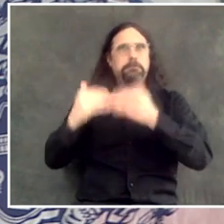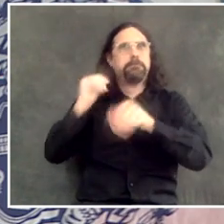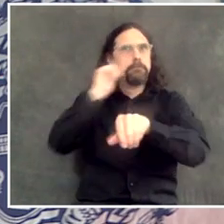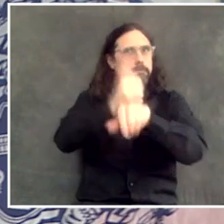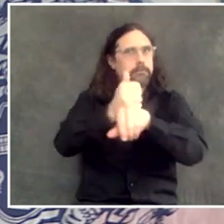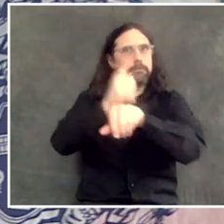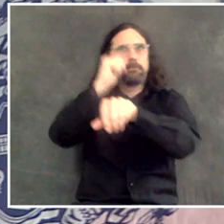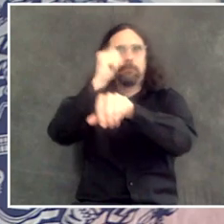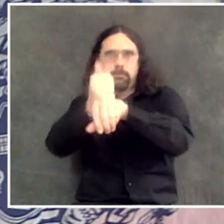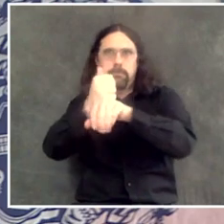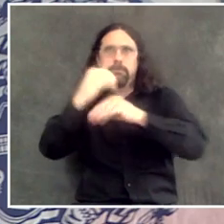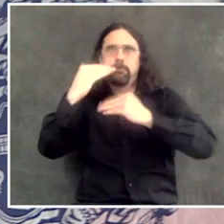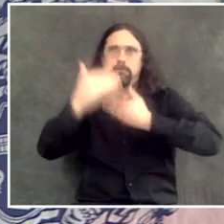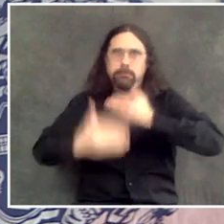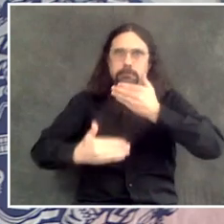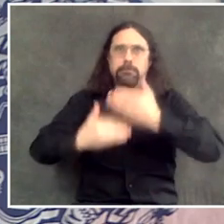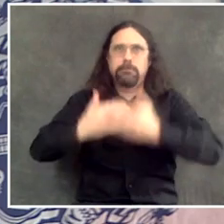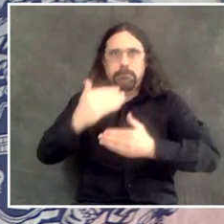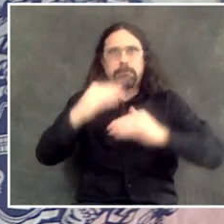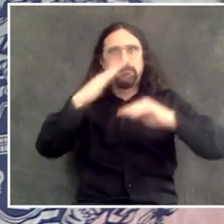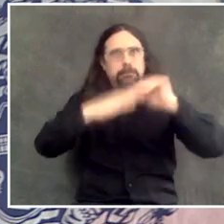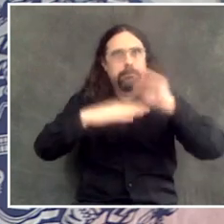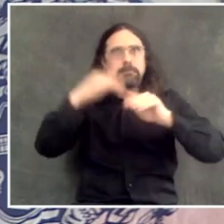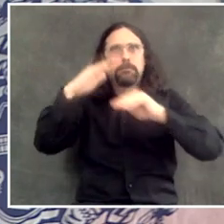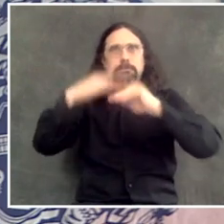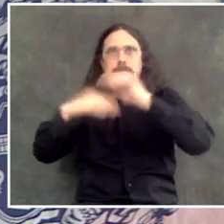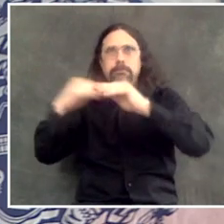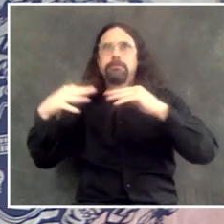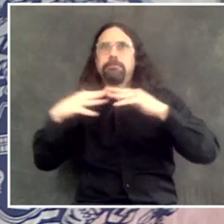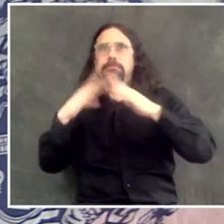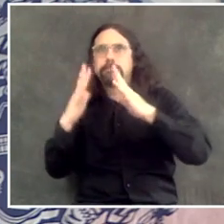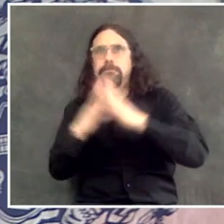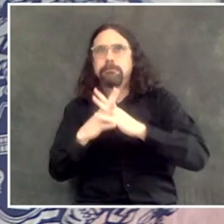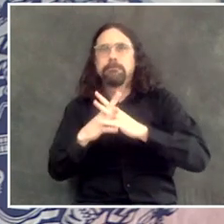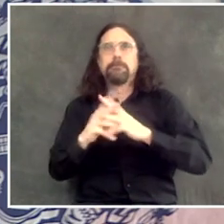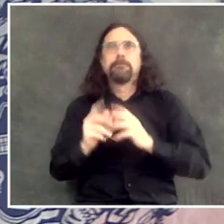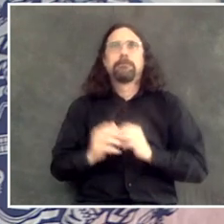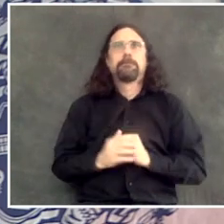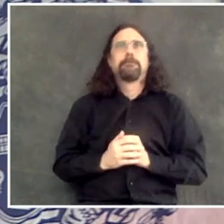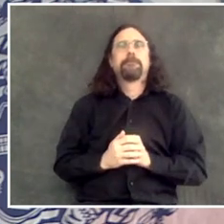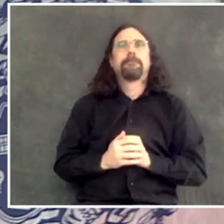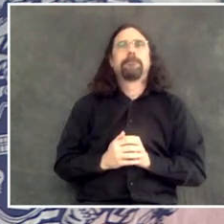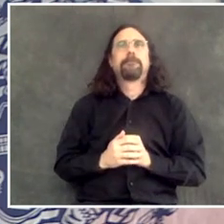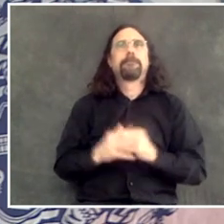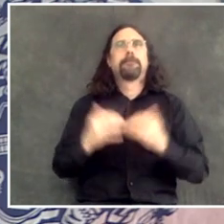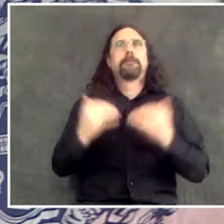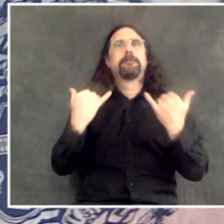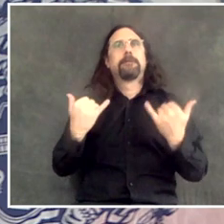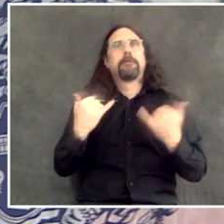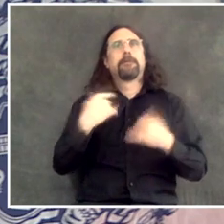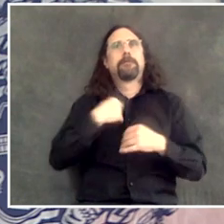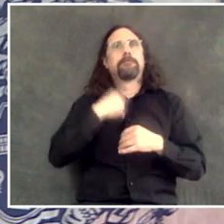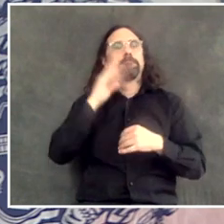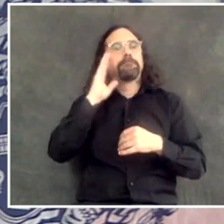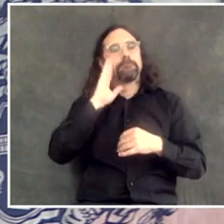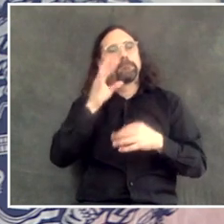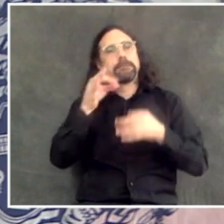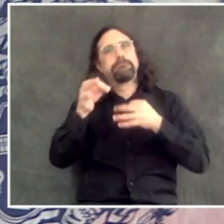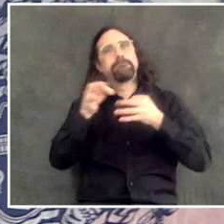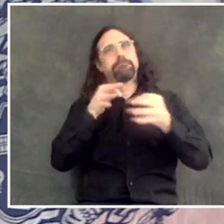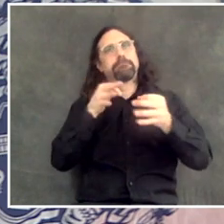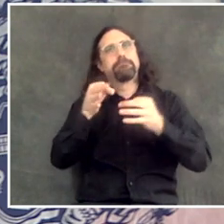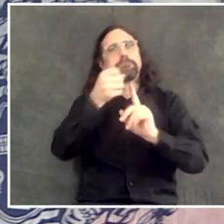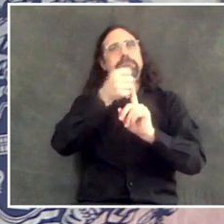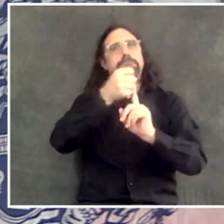I'm going to go over with you the details so that everyone understands what New York City is up